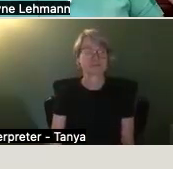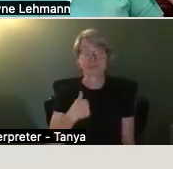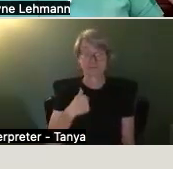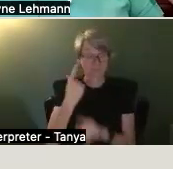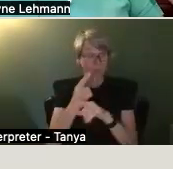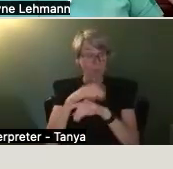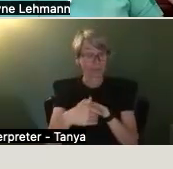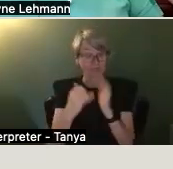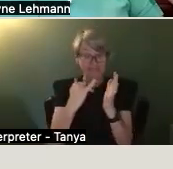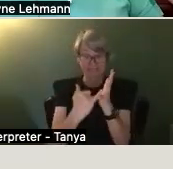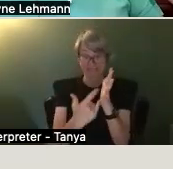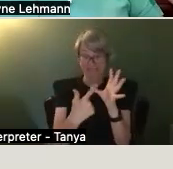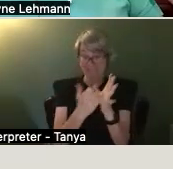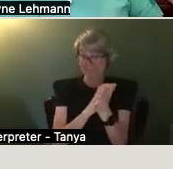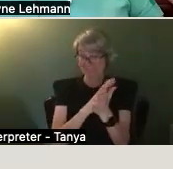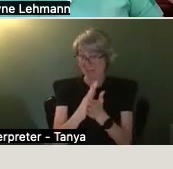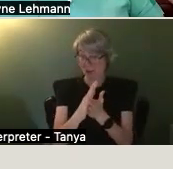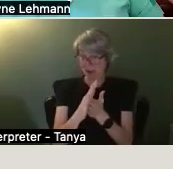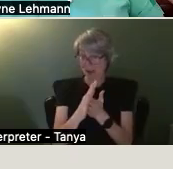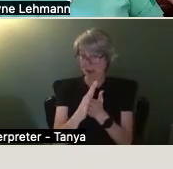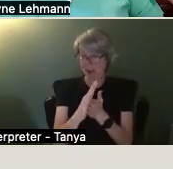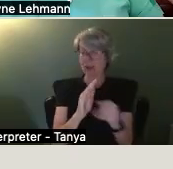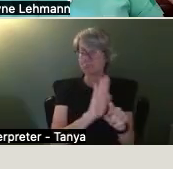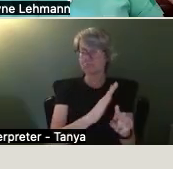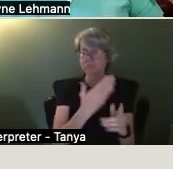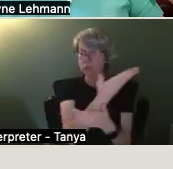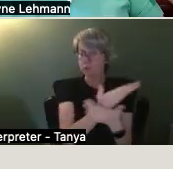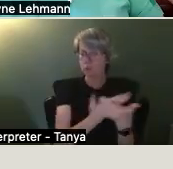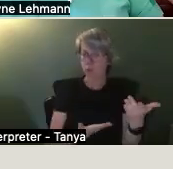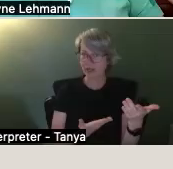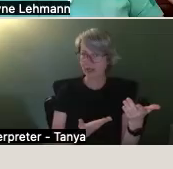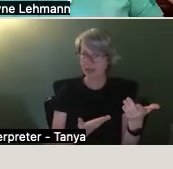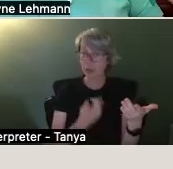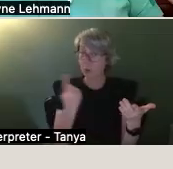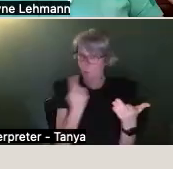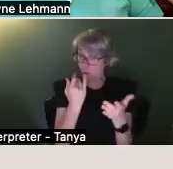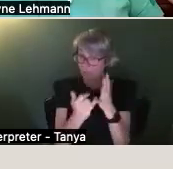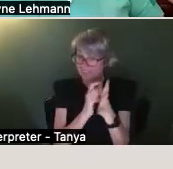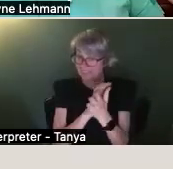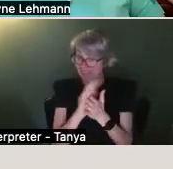Sarah's story, and Sarah is one of my daughters